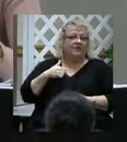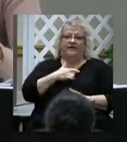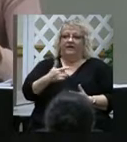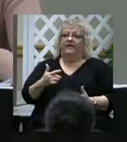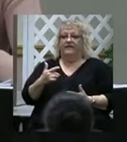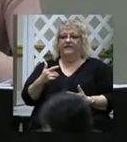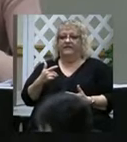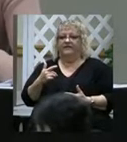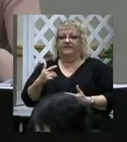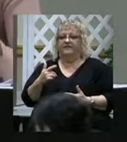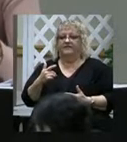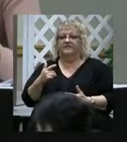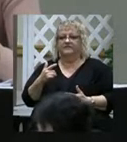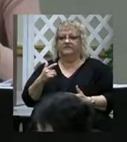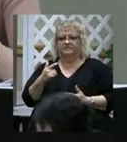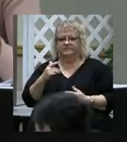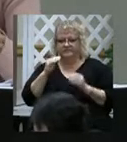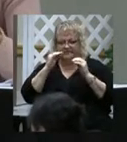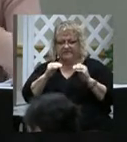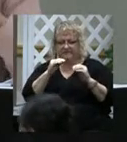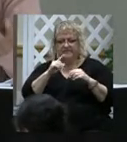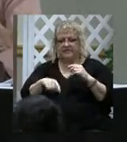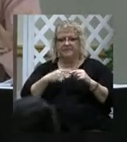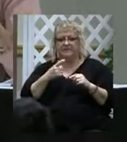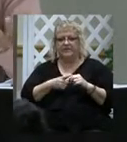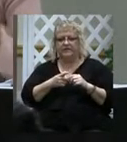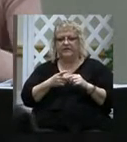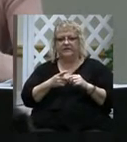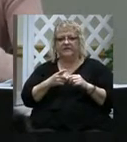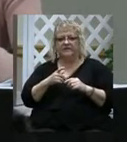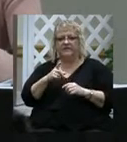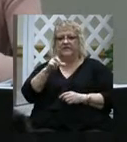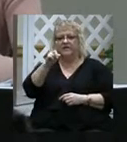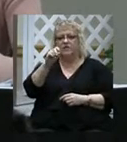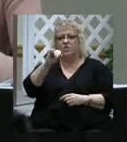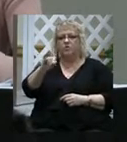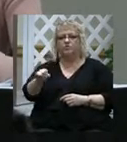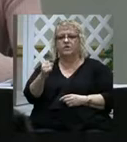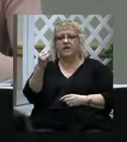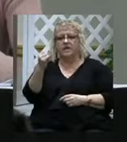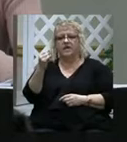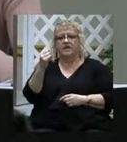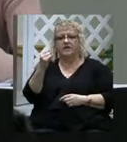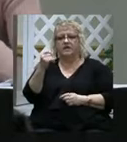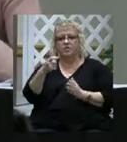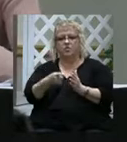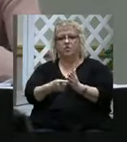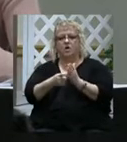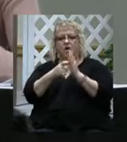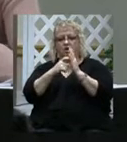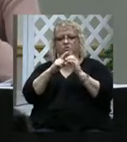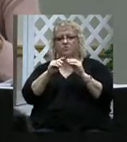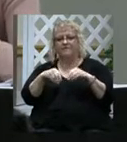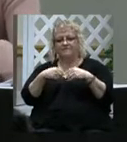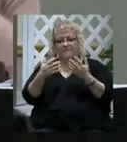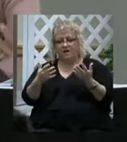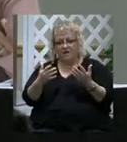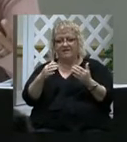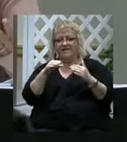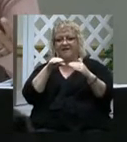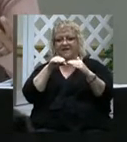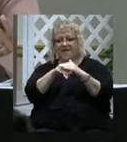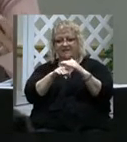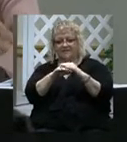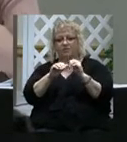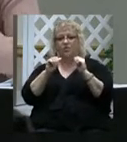really took action on the Department of Justice requirement of providing access at all